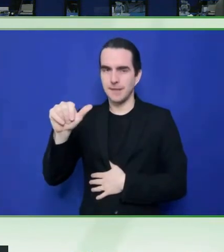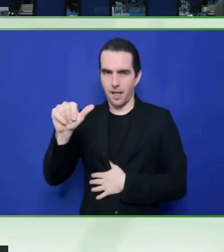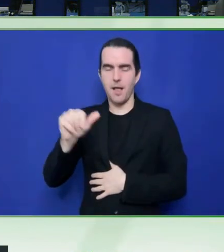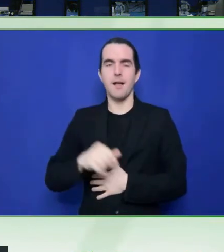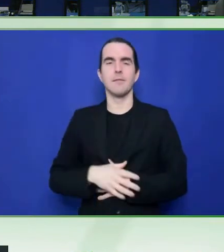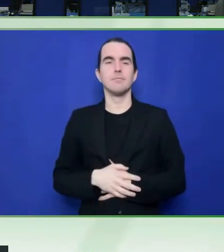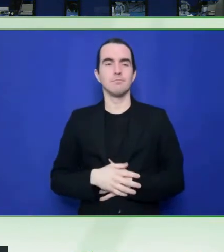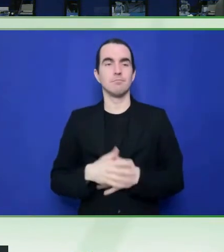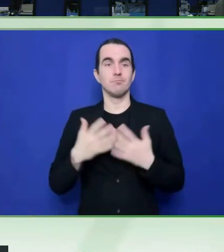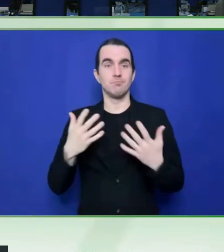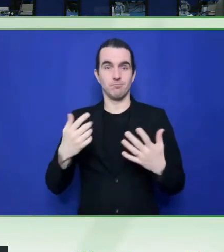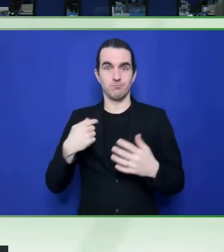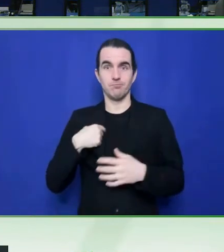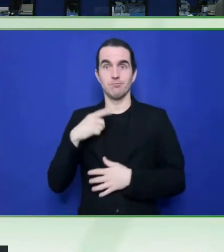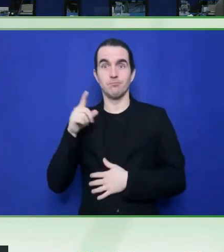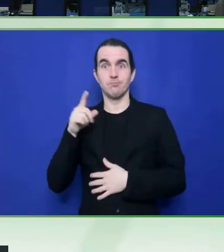Peter